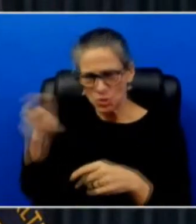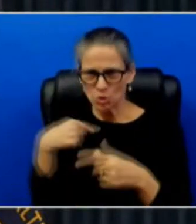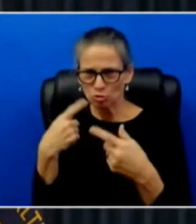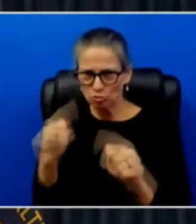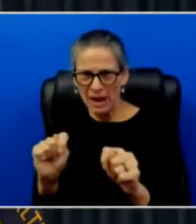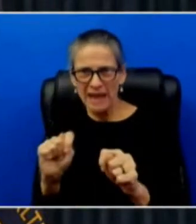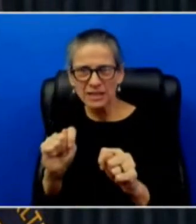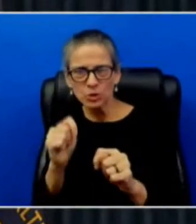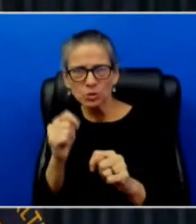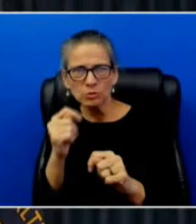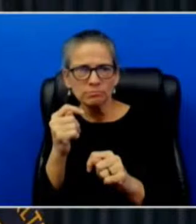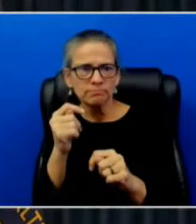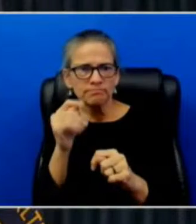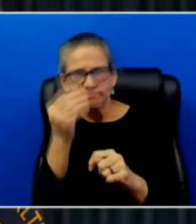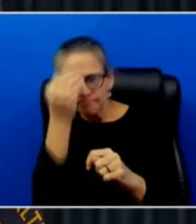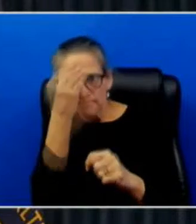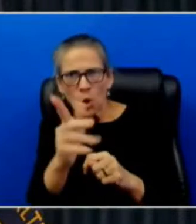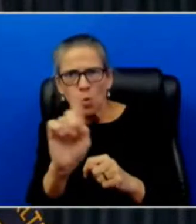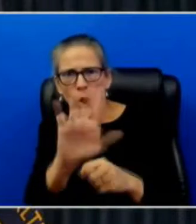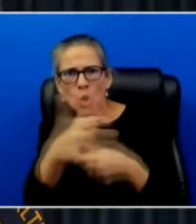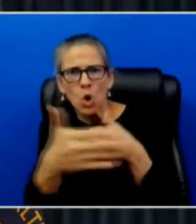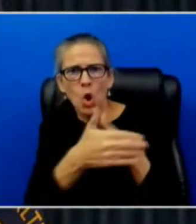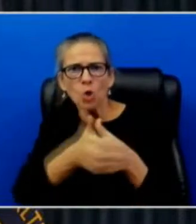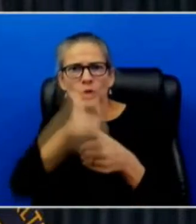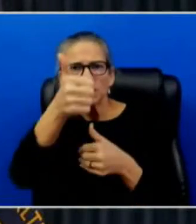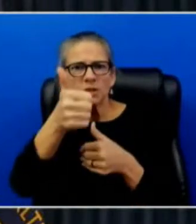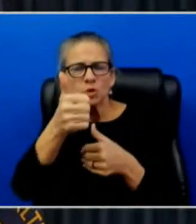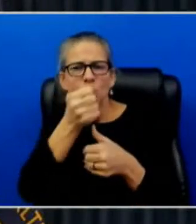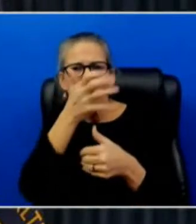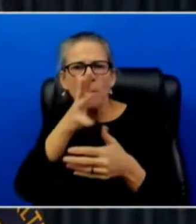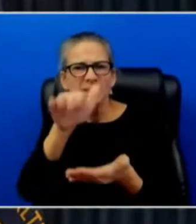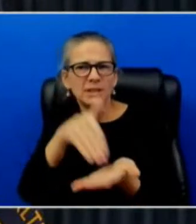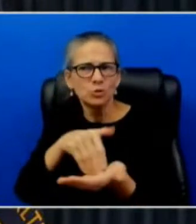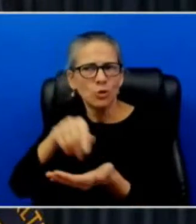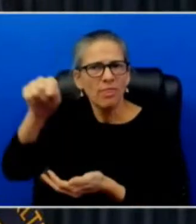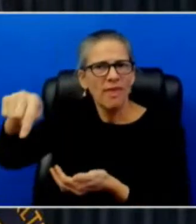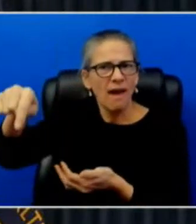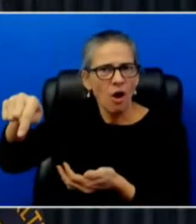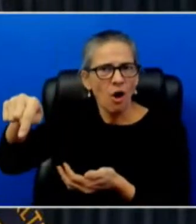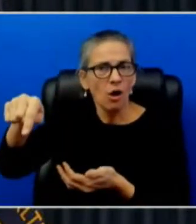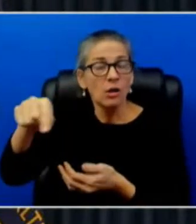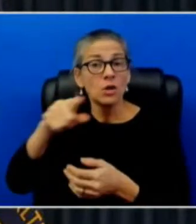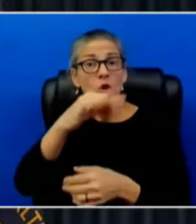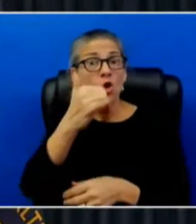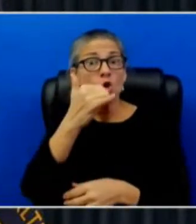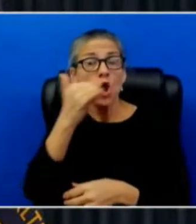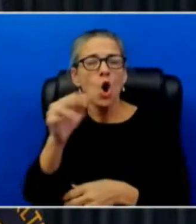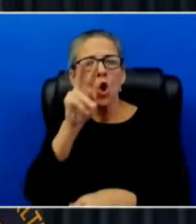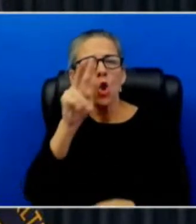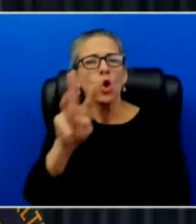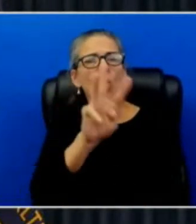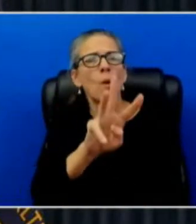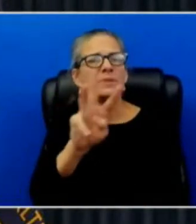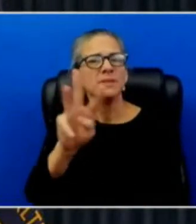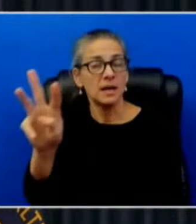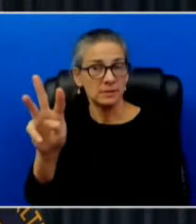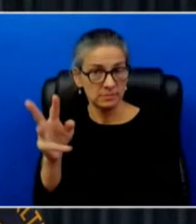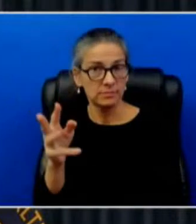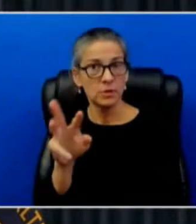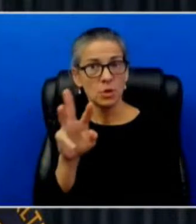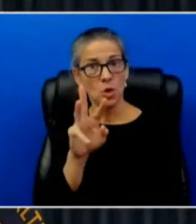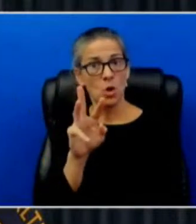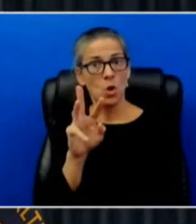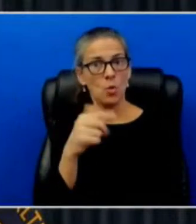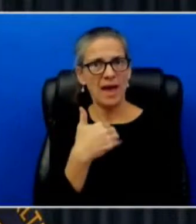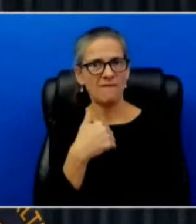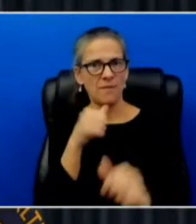closest one to you so you can get the assistance that you need. And our number to call there is on our website. Our webmaster's got that posted up